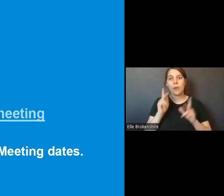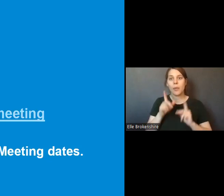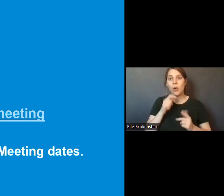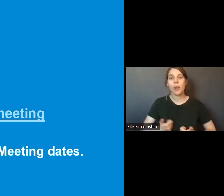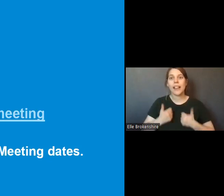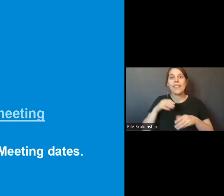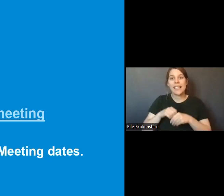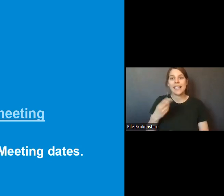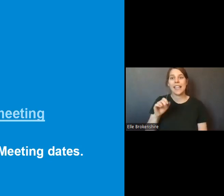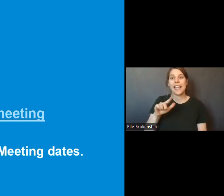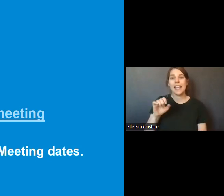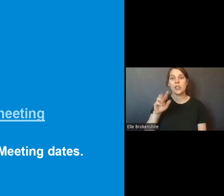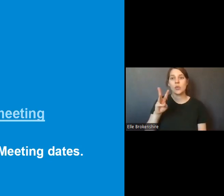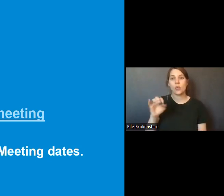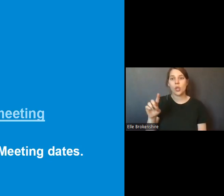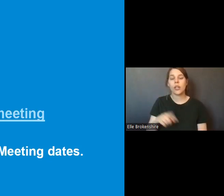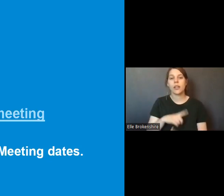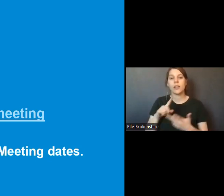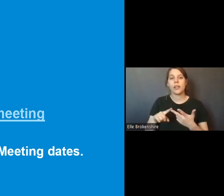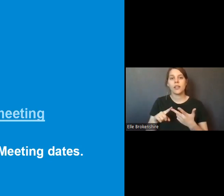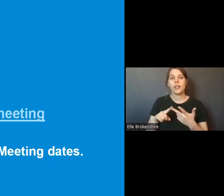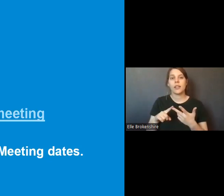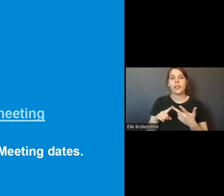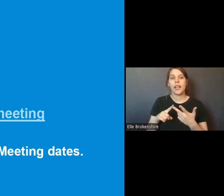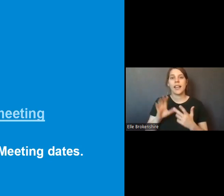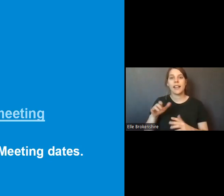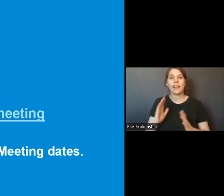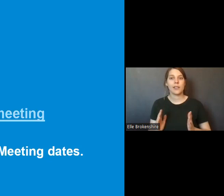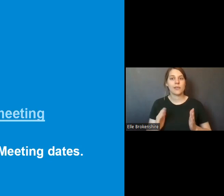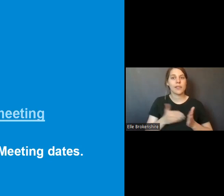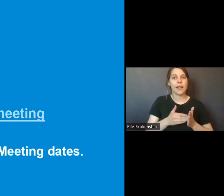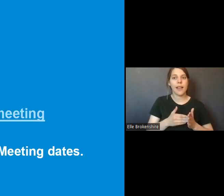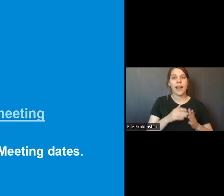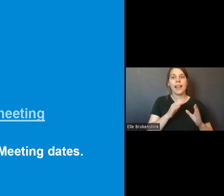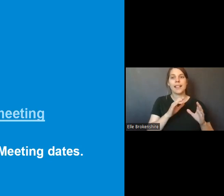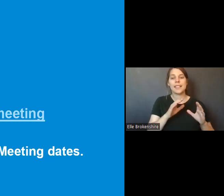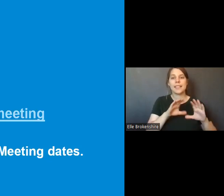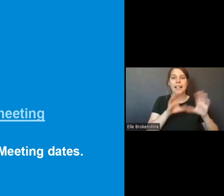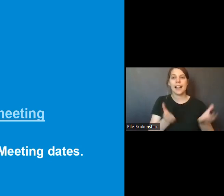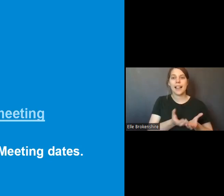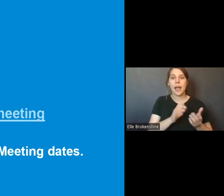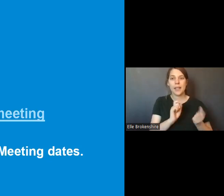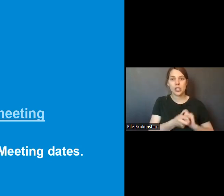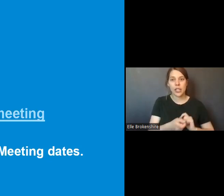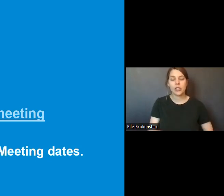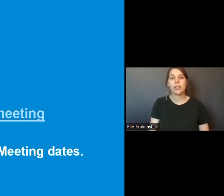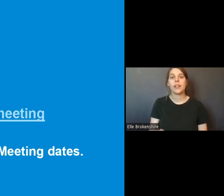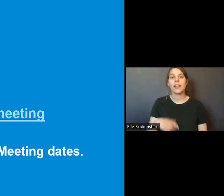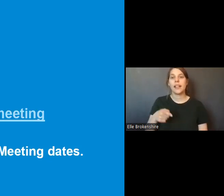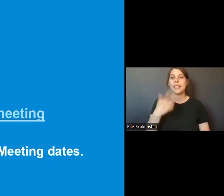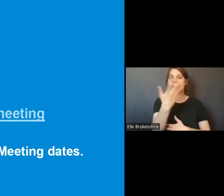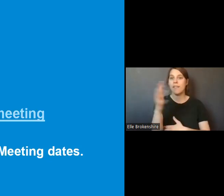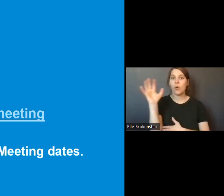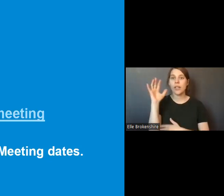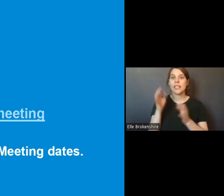third, this forest serves to counter the effects of climate change. This forest is a prime habitat